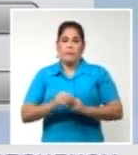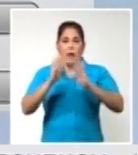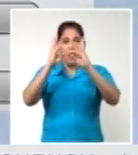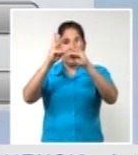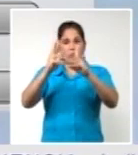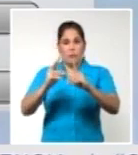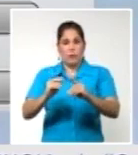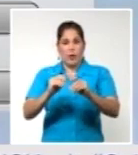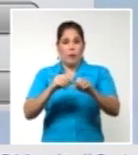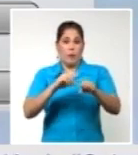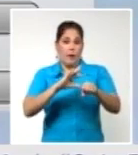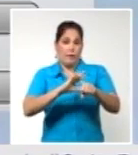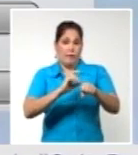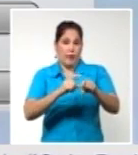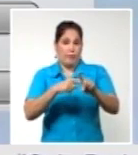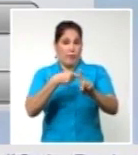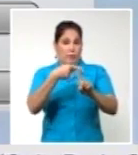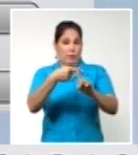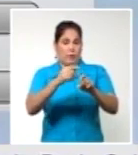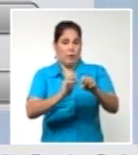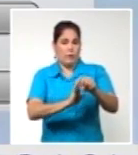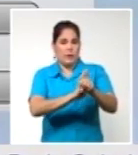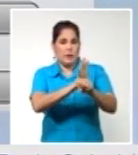777,247, of which